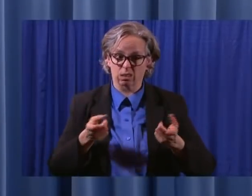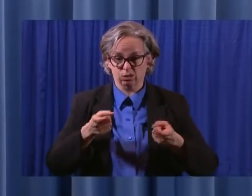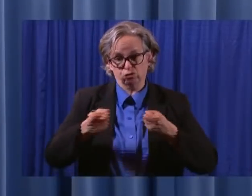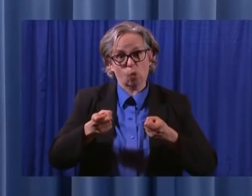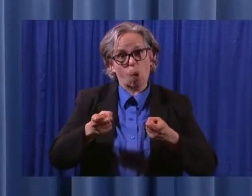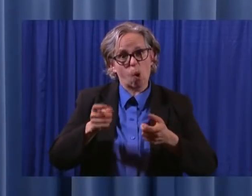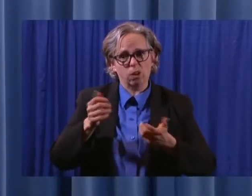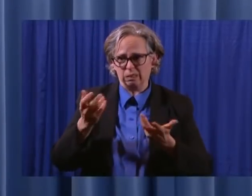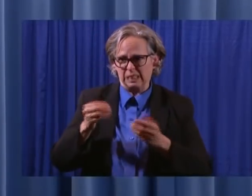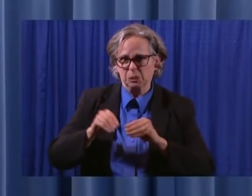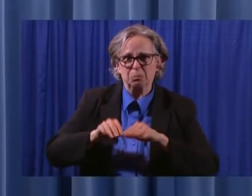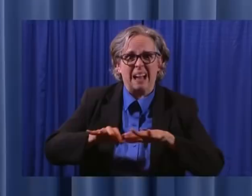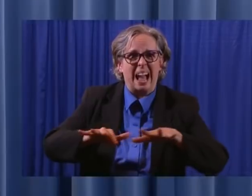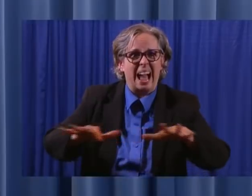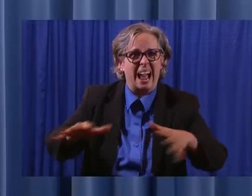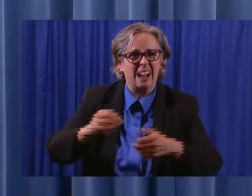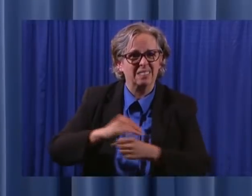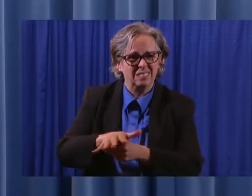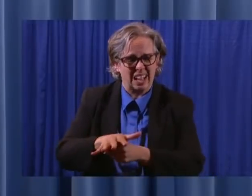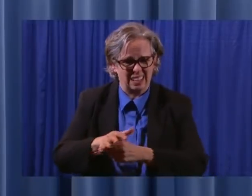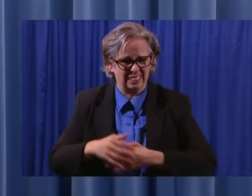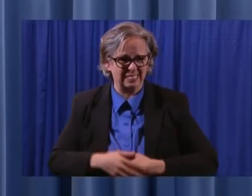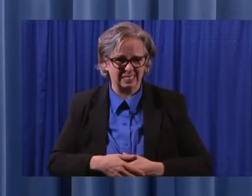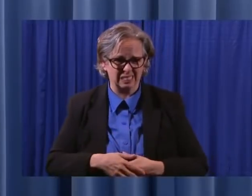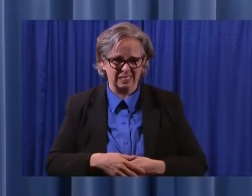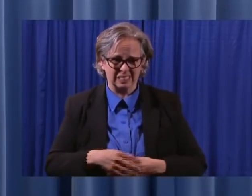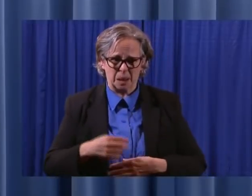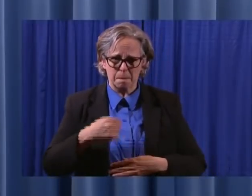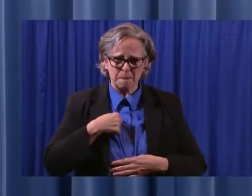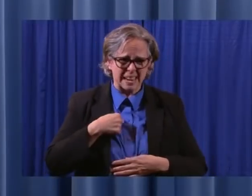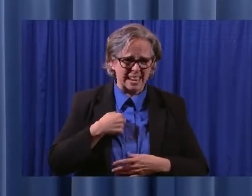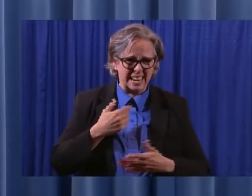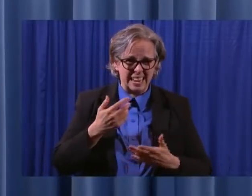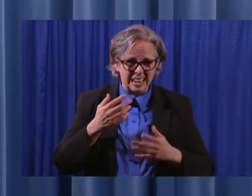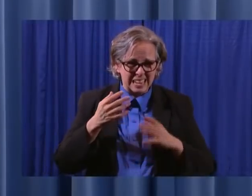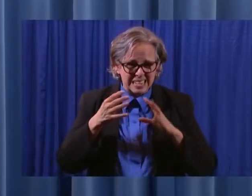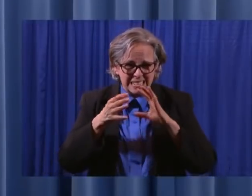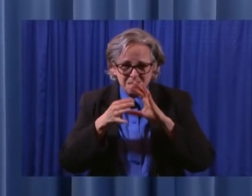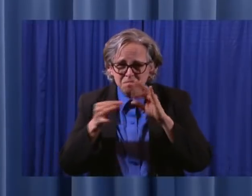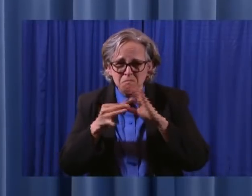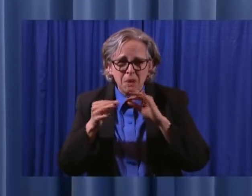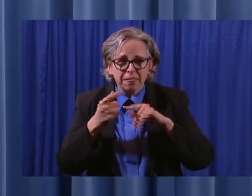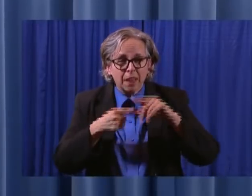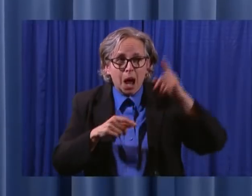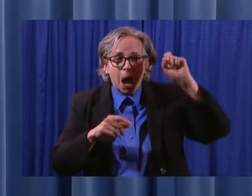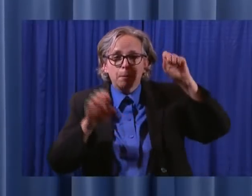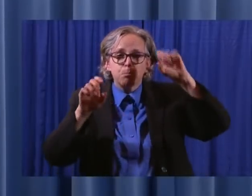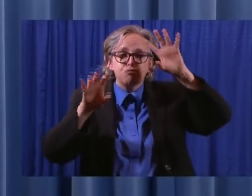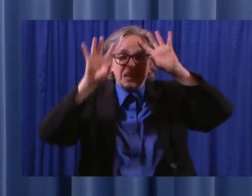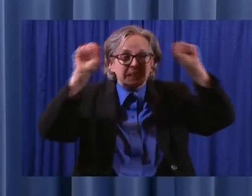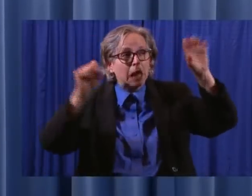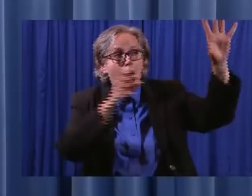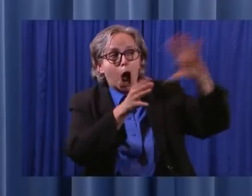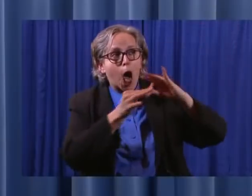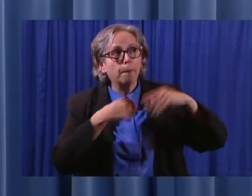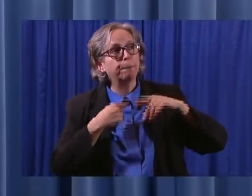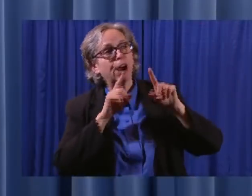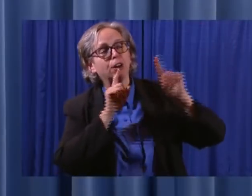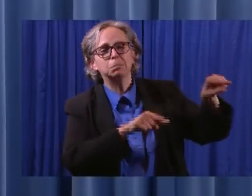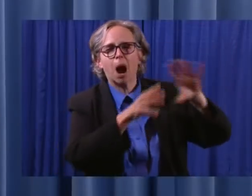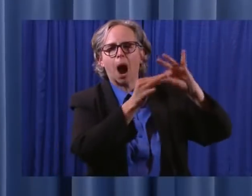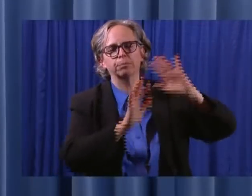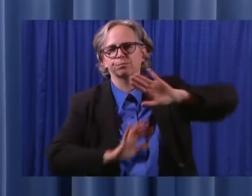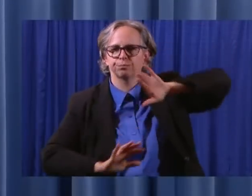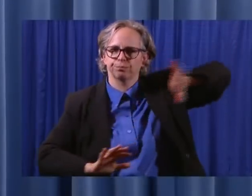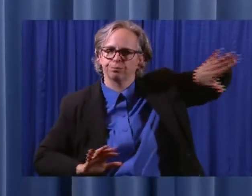know, commenting on everything the President of the United States says, I'm not going to do that. That's just, you know, we could